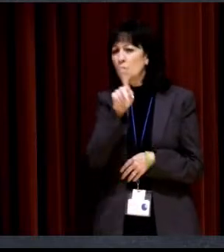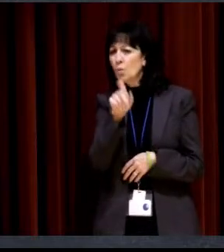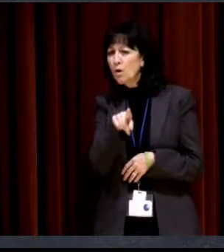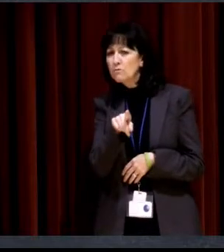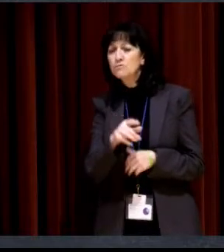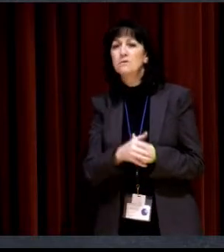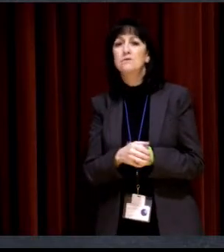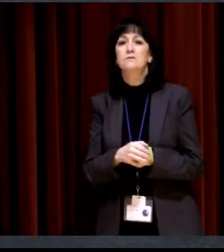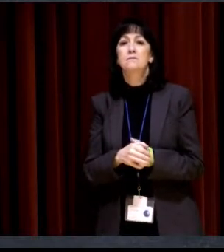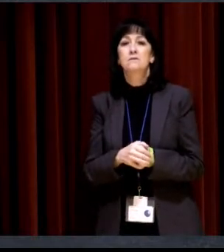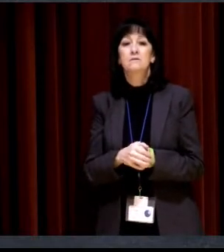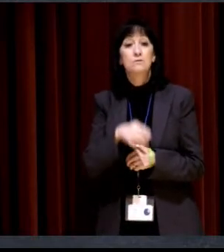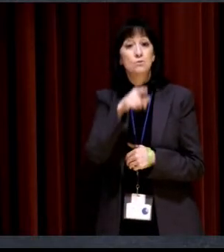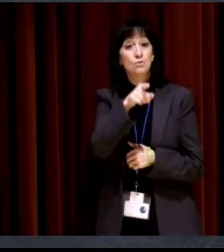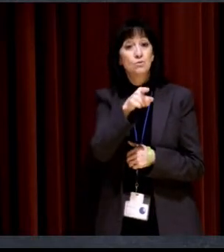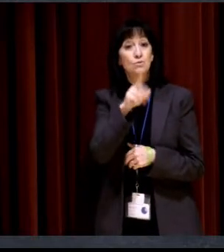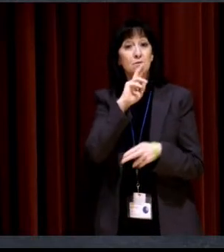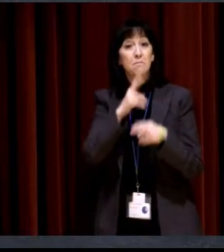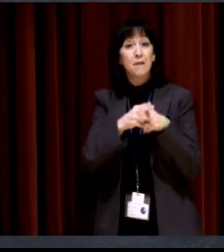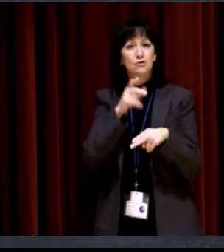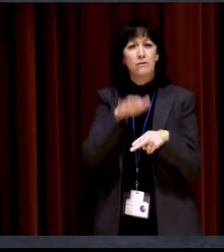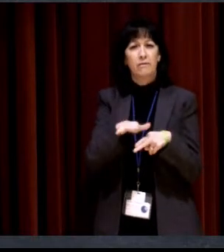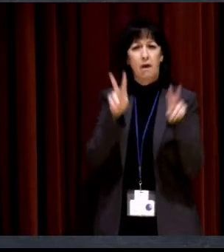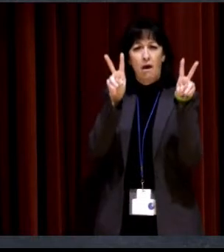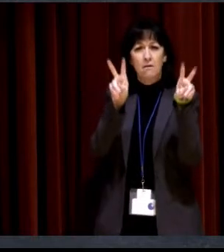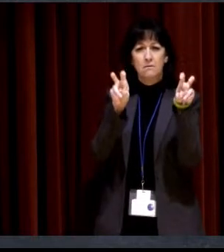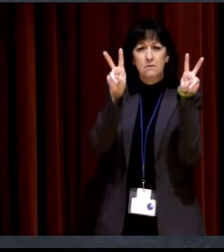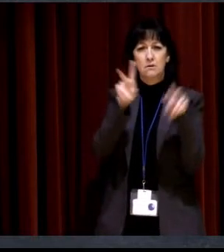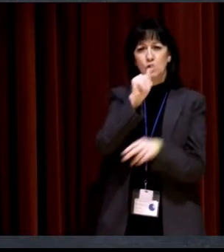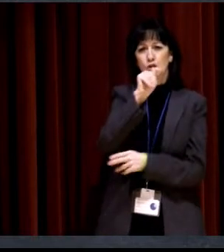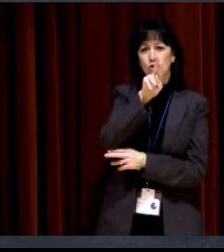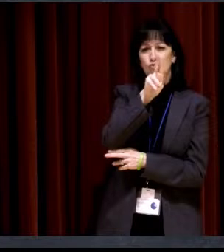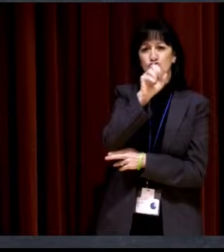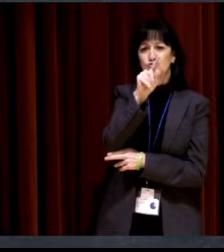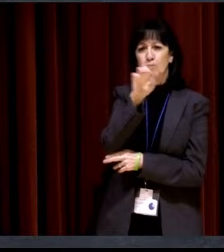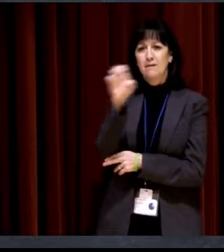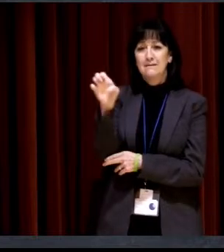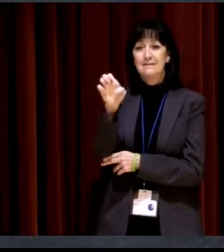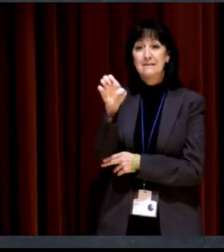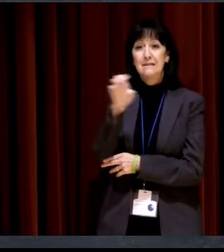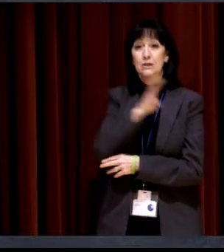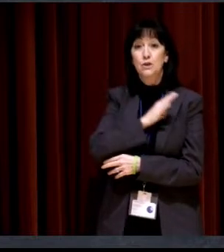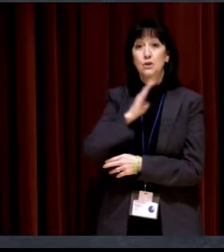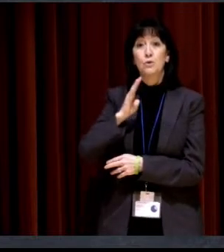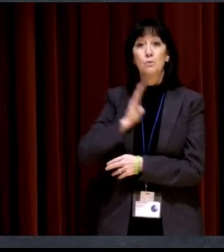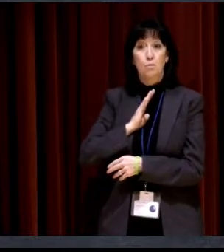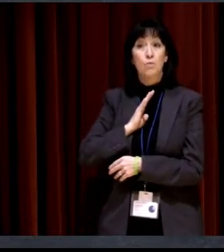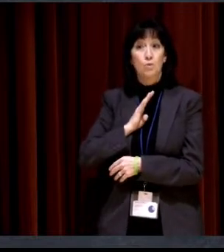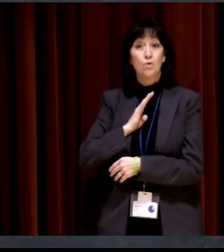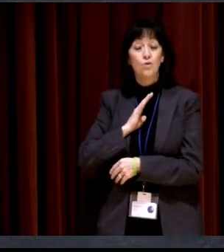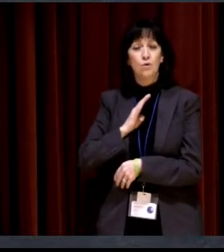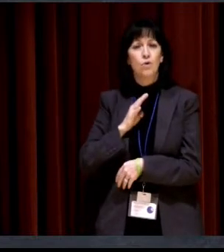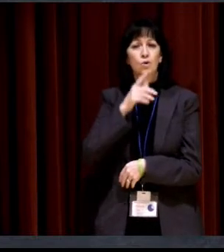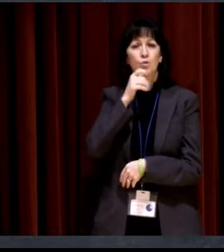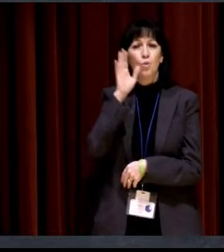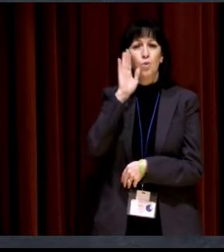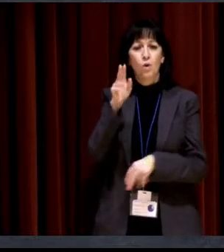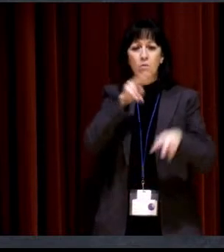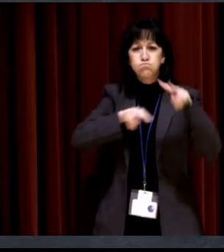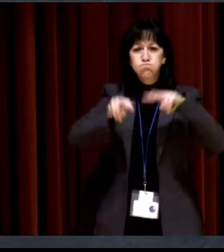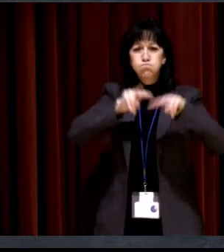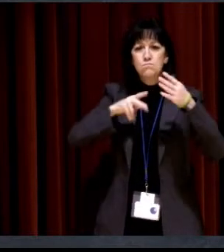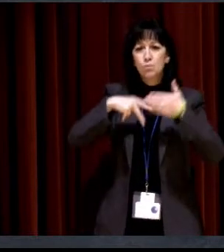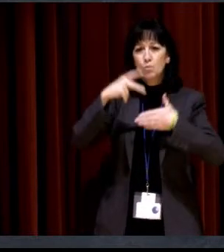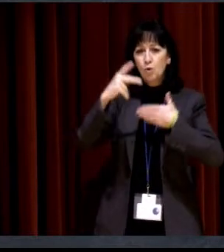the, I guess, trustee board? I heard that there will be like a board that will oversee all of this. So it would be